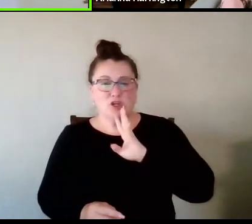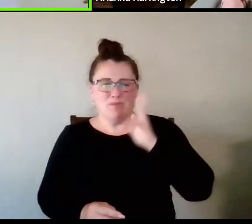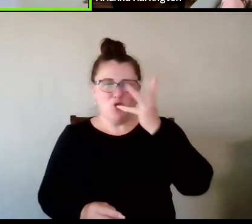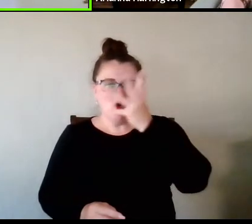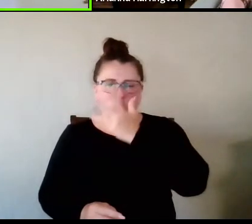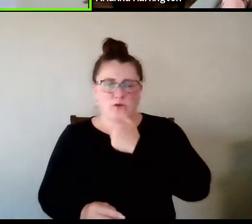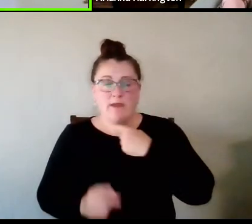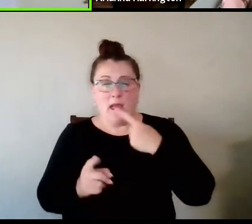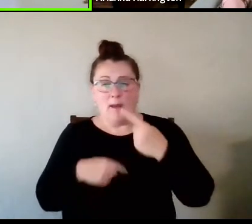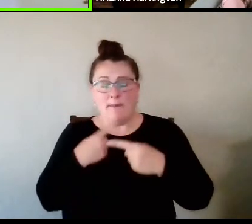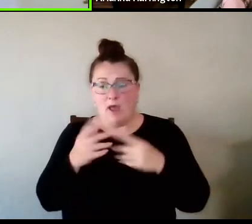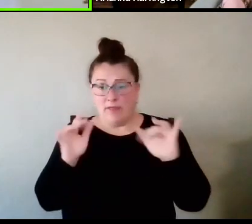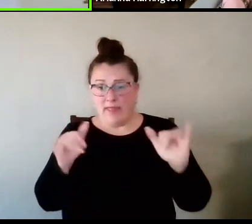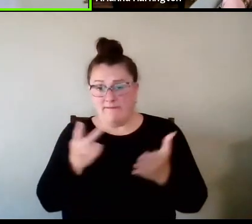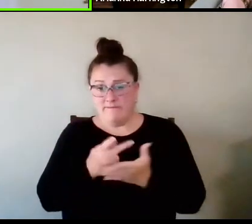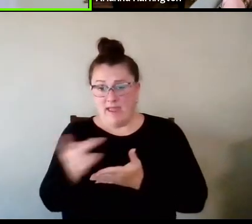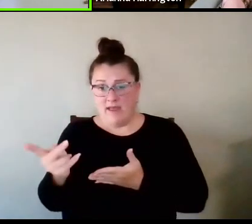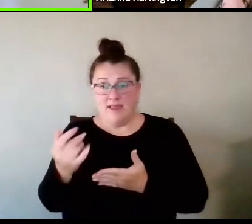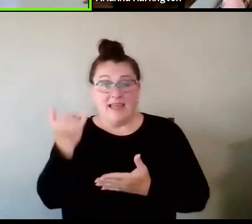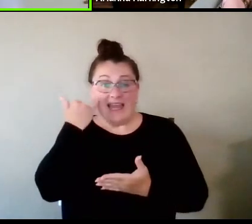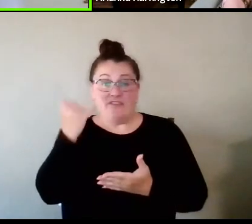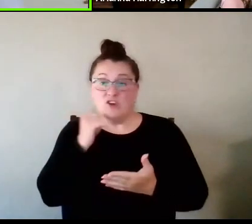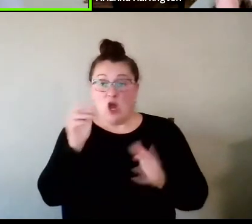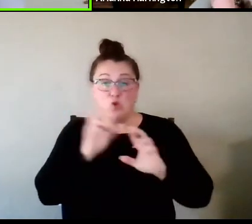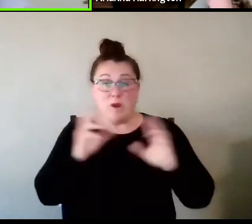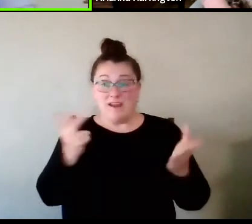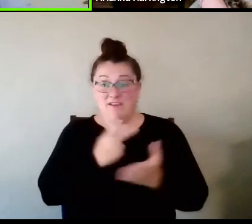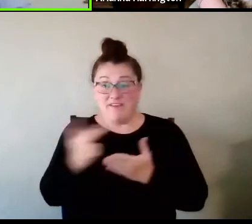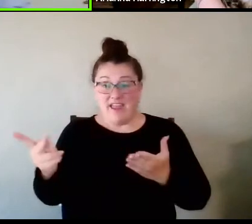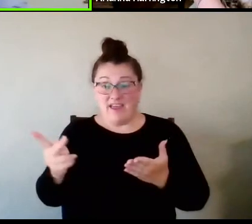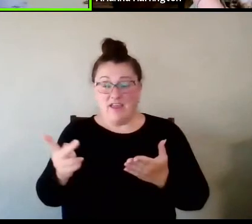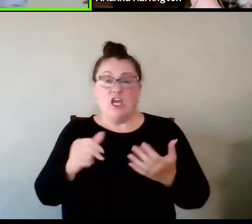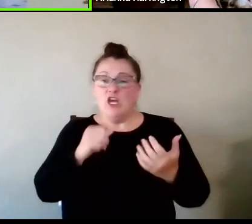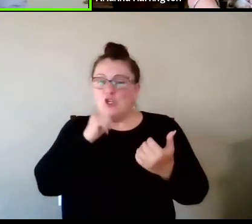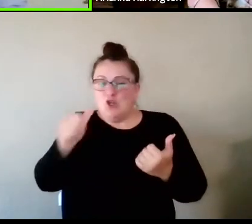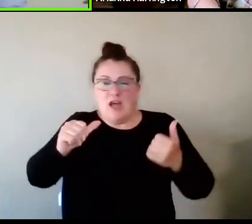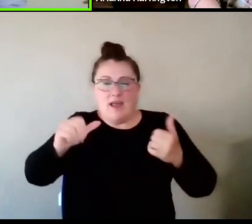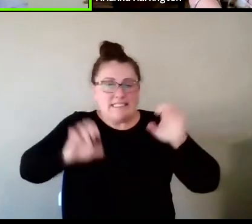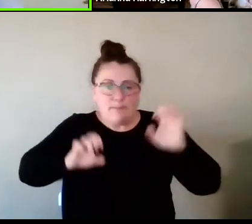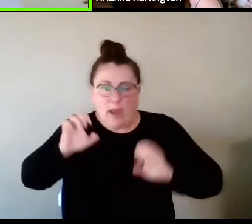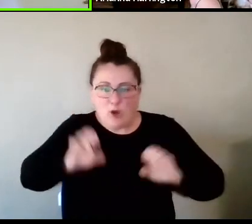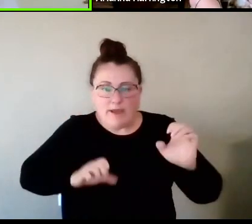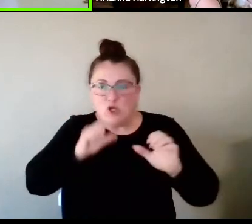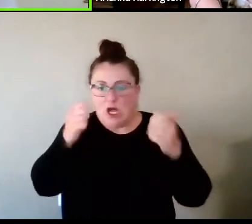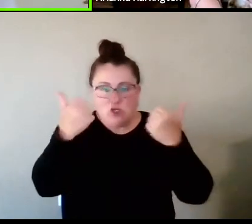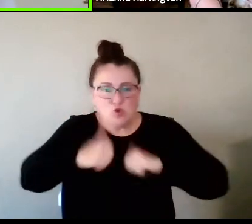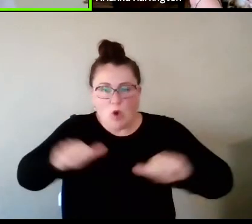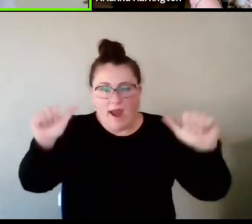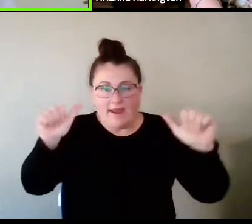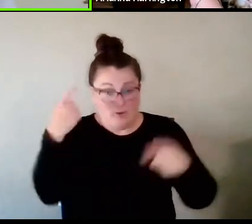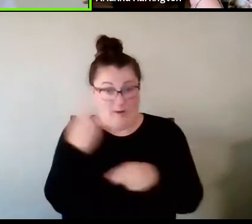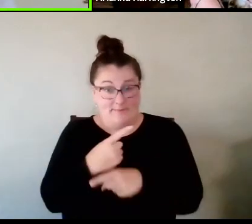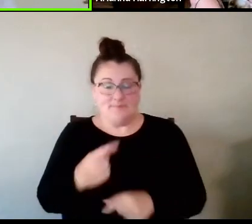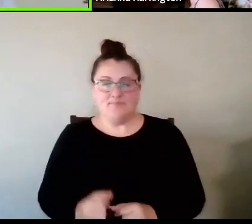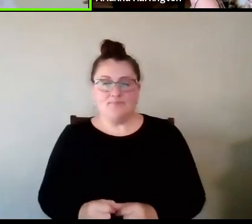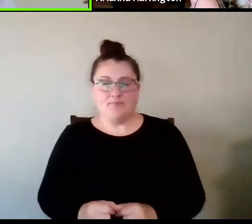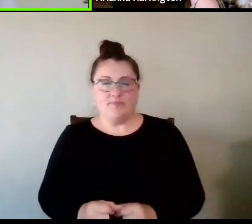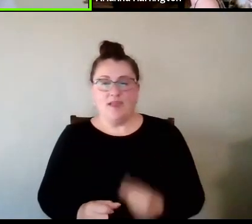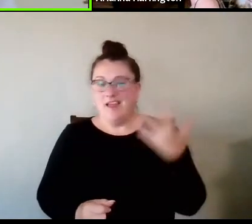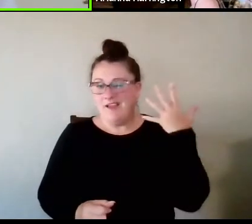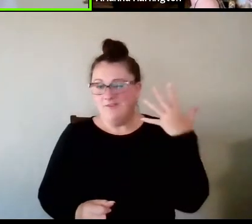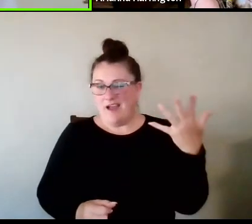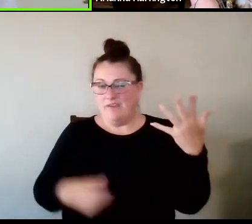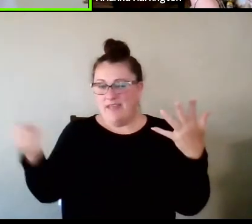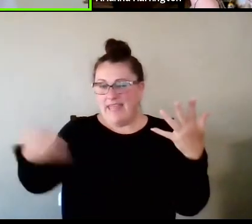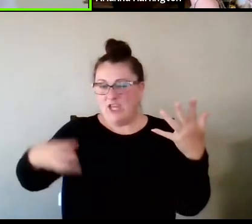know, if you're not ready to fail, that means you're not trying, you're not experimenting, right? Yeah. So these are the five